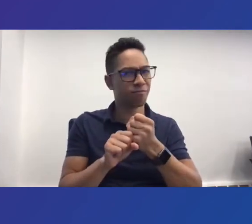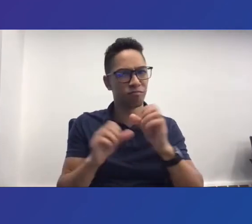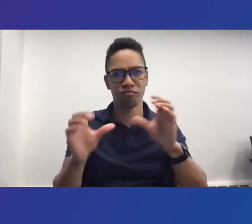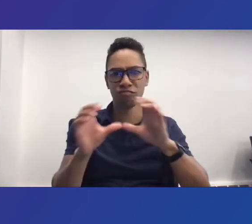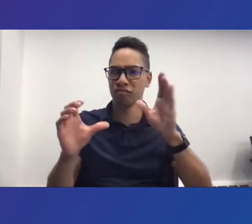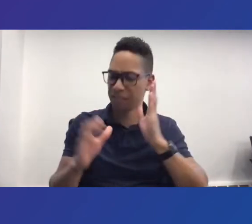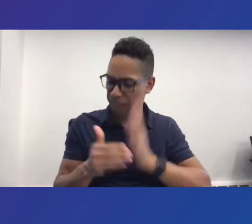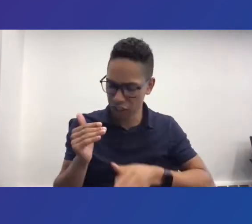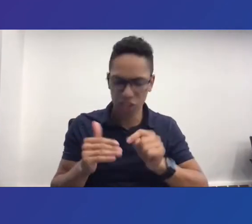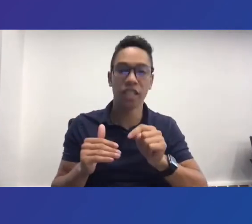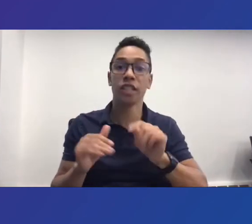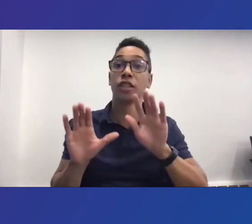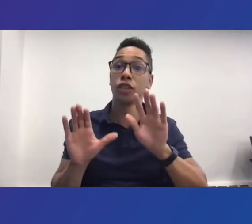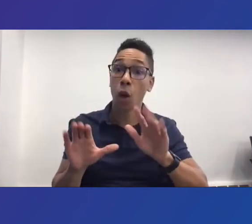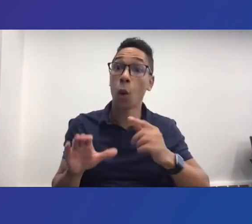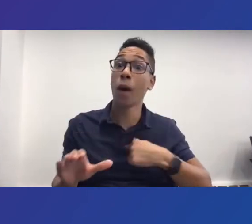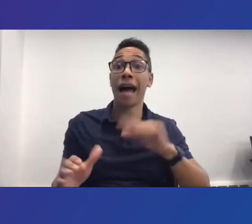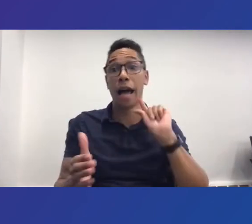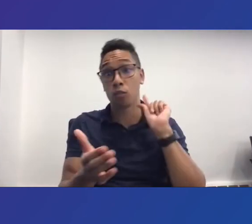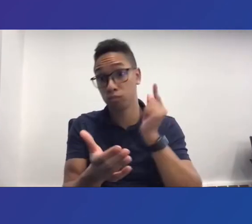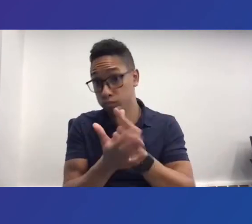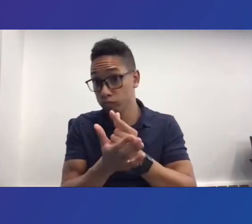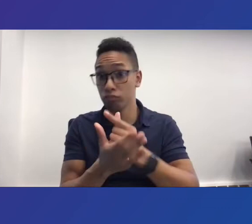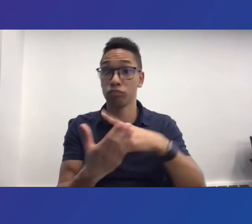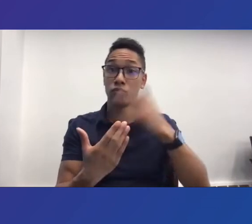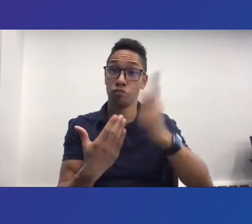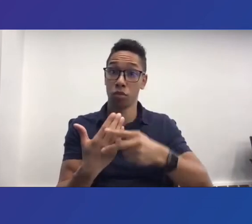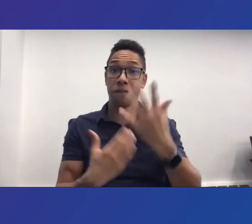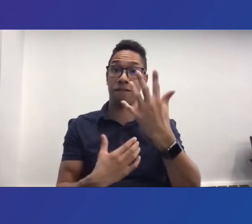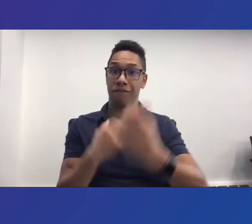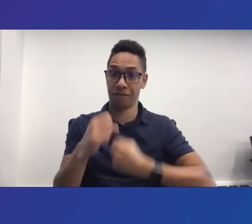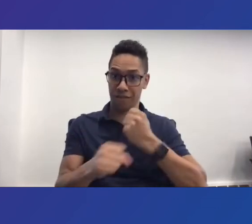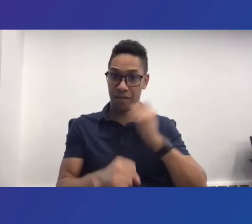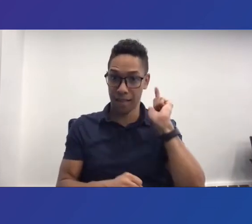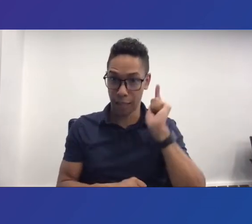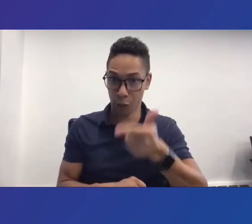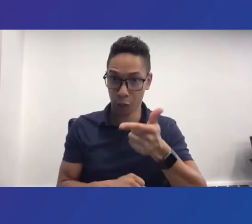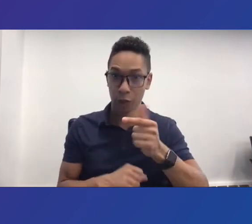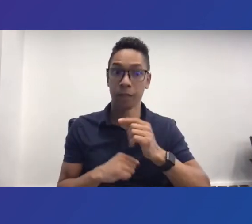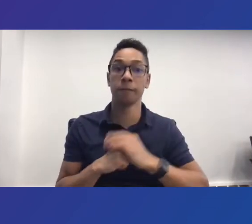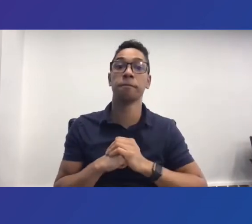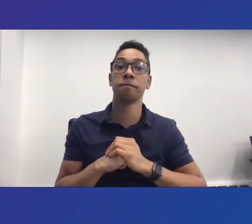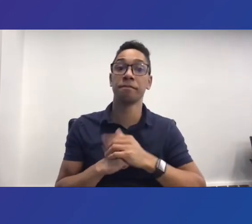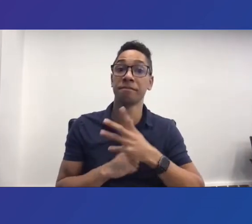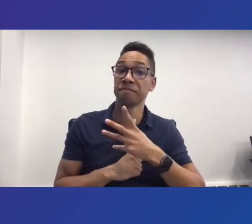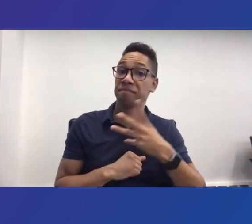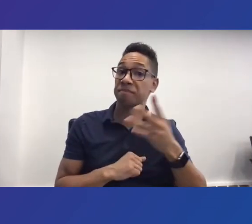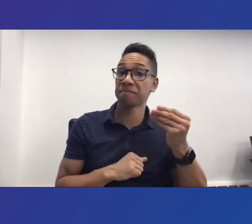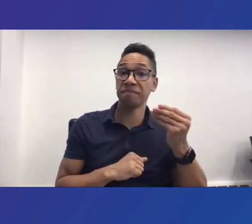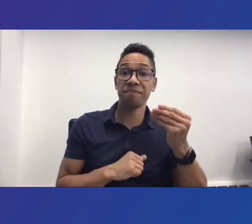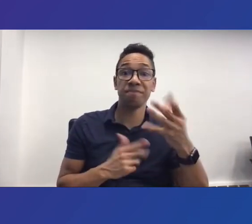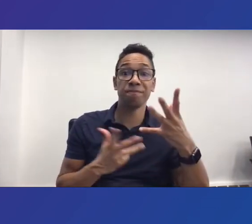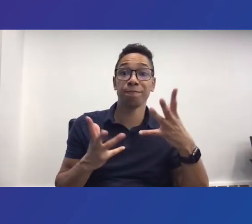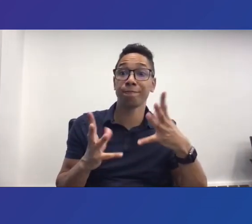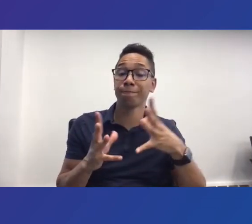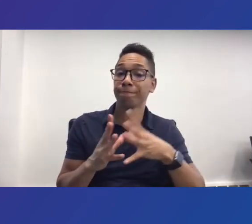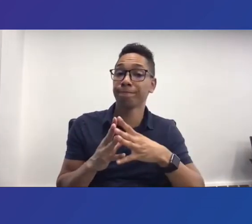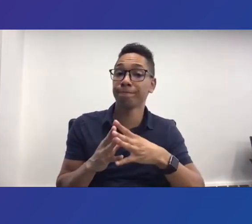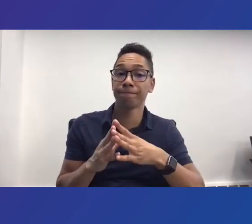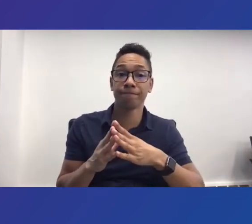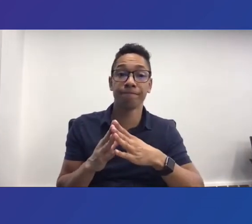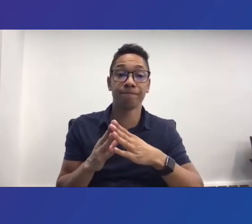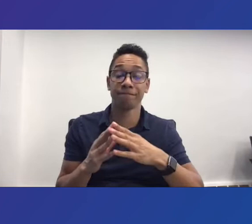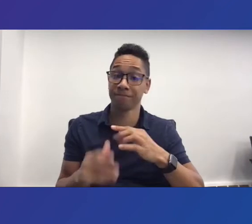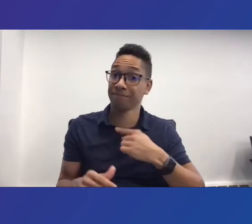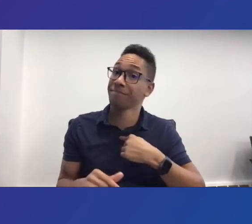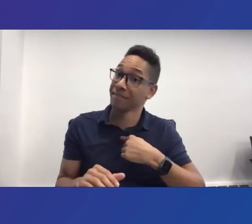it. So I graduated from the program 5 years later, and I was